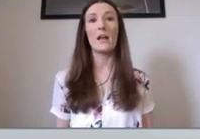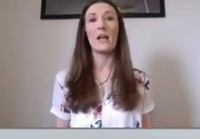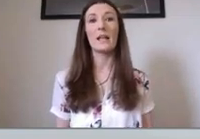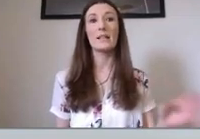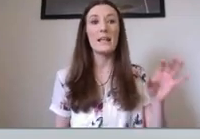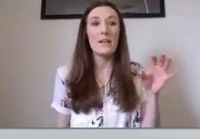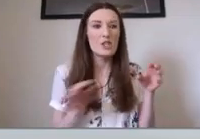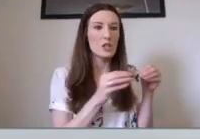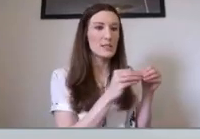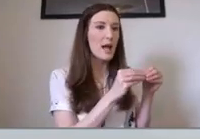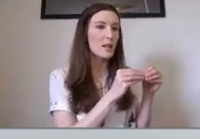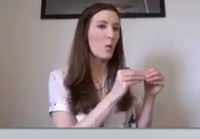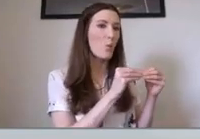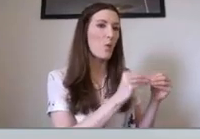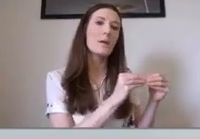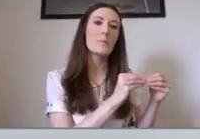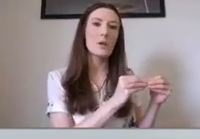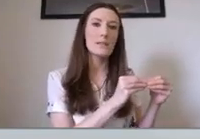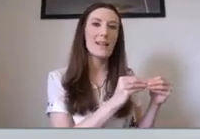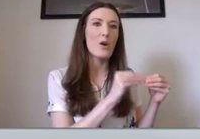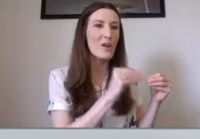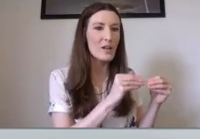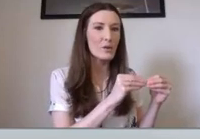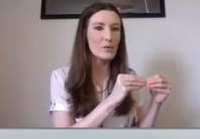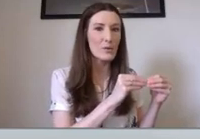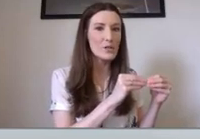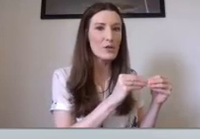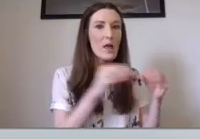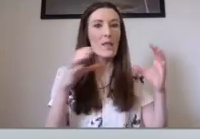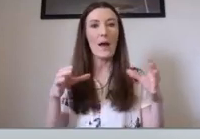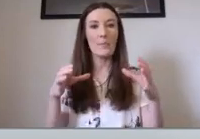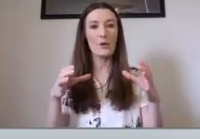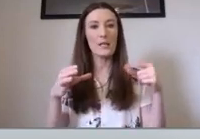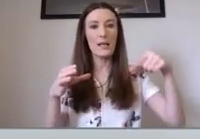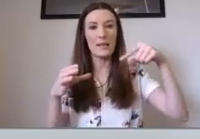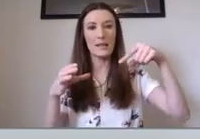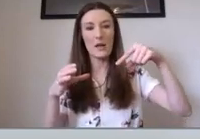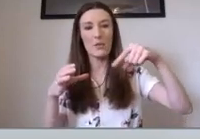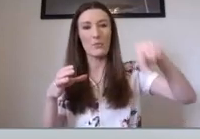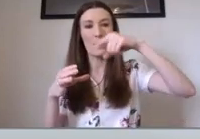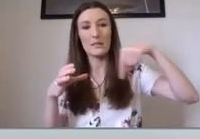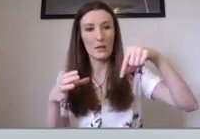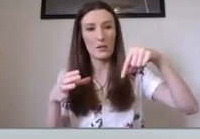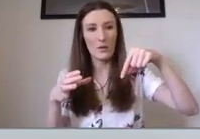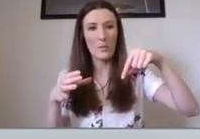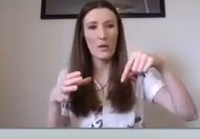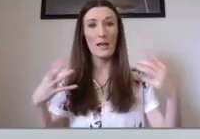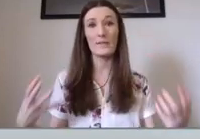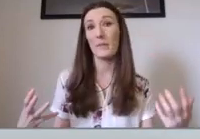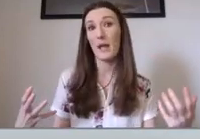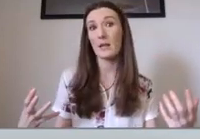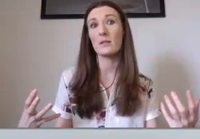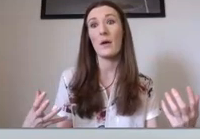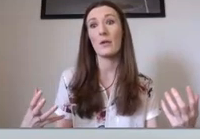then even just telling one person, oh, I need to go use the restroom, that person can then tell the rest of the group